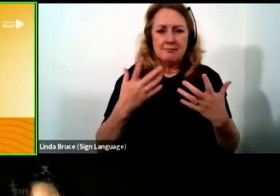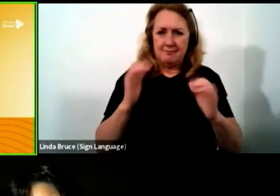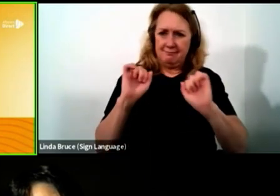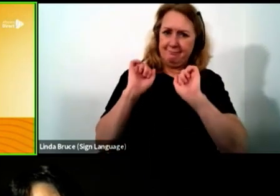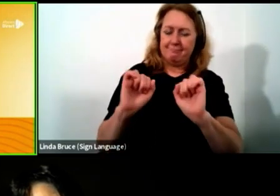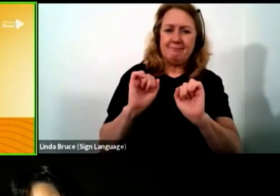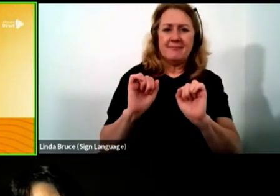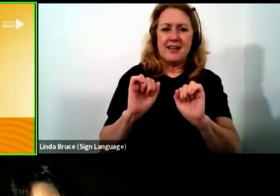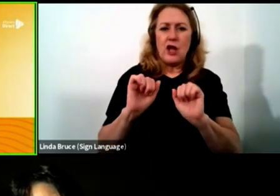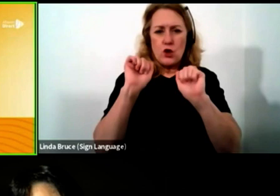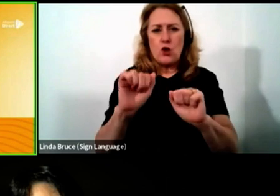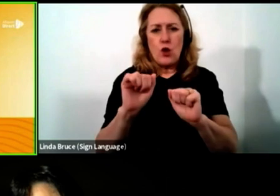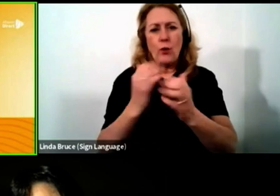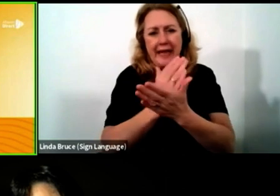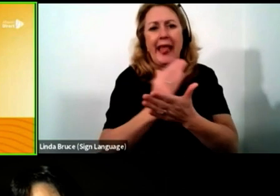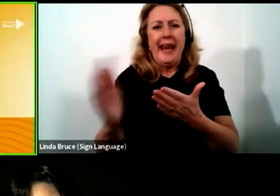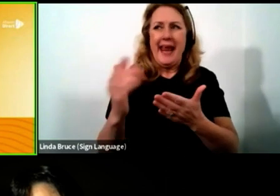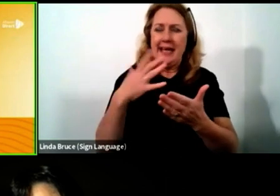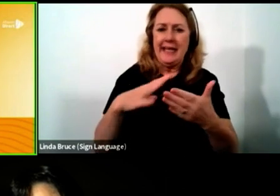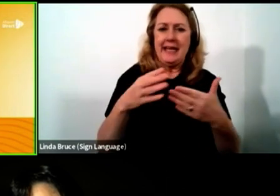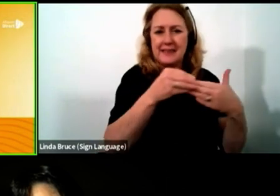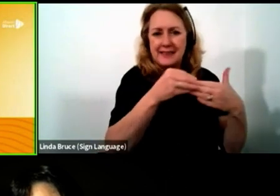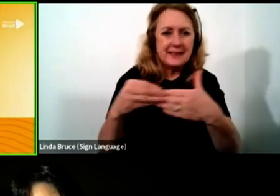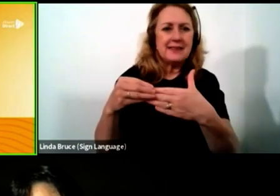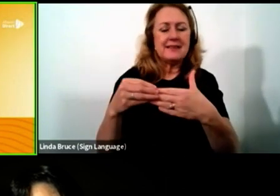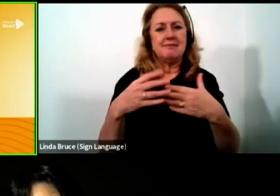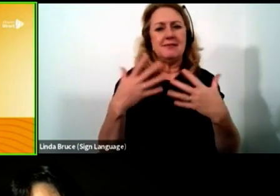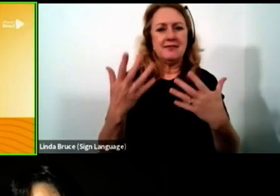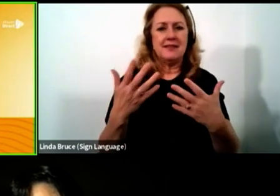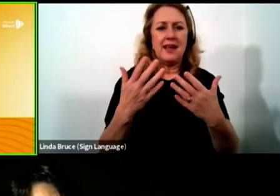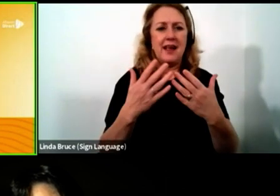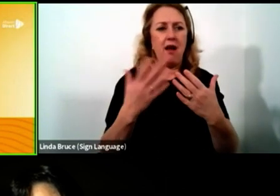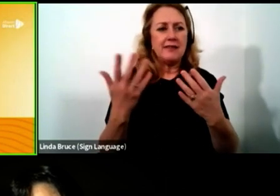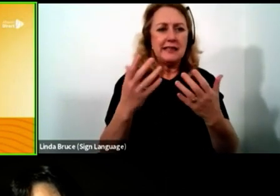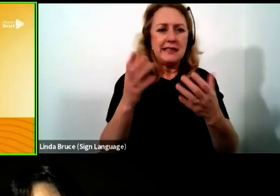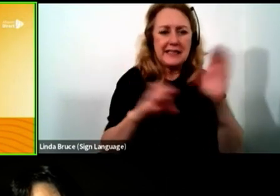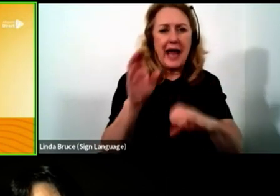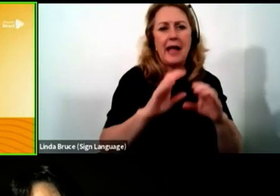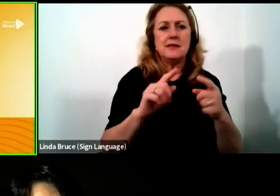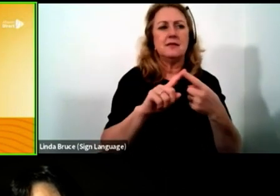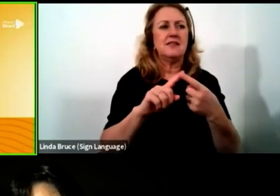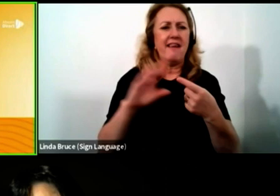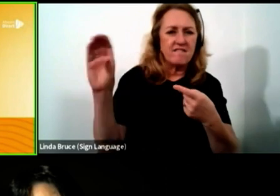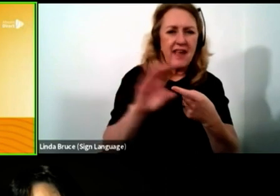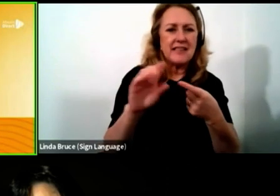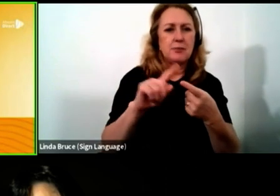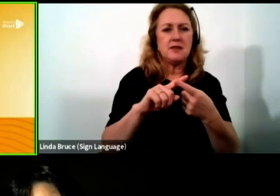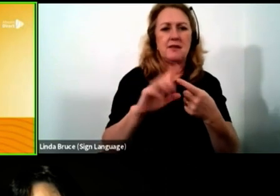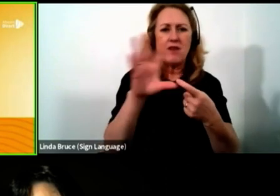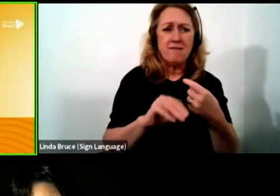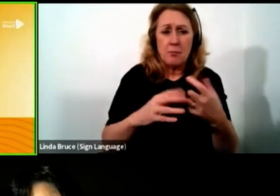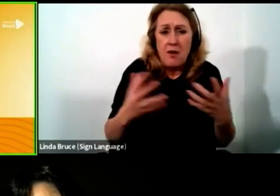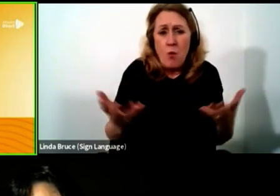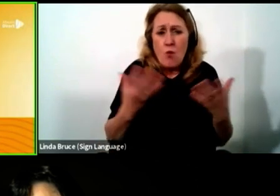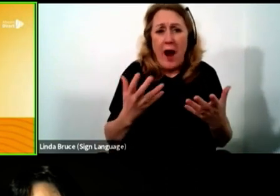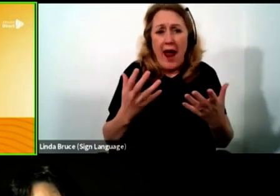of your propositions and the clear need for direction, research and development, science and technology, and more investment in resource-rich Africa. Where do we